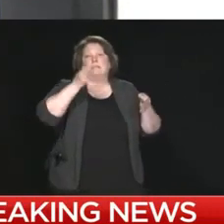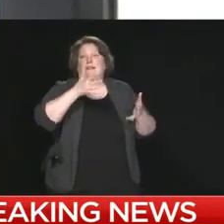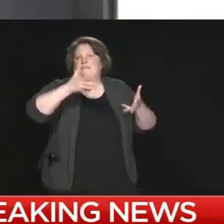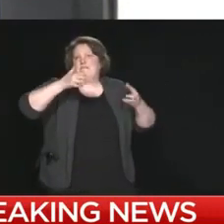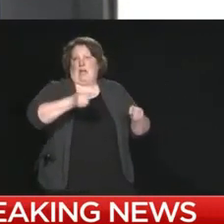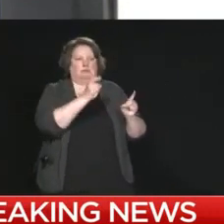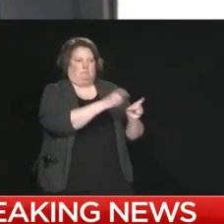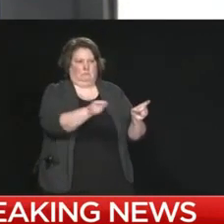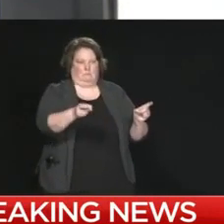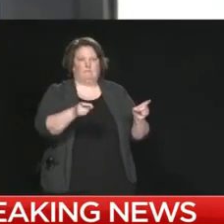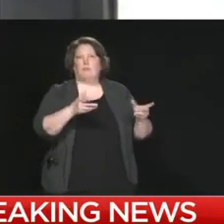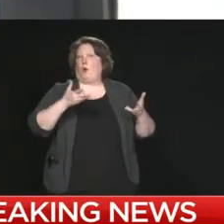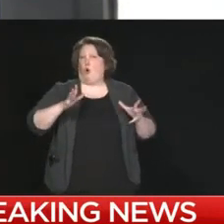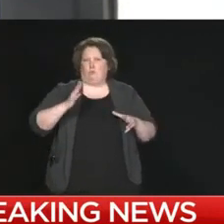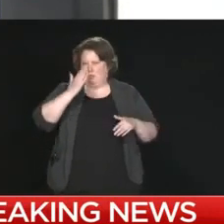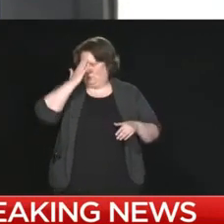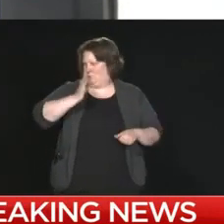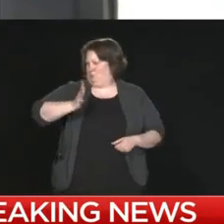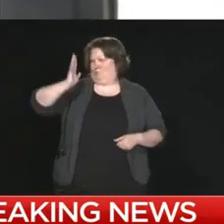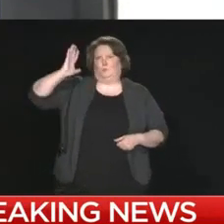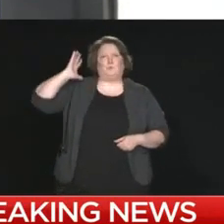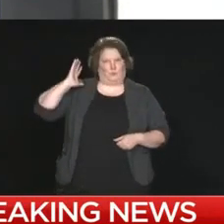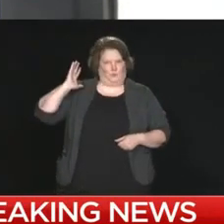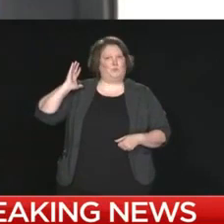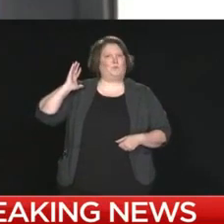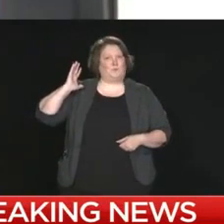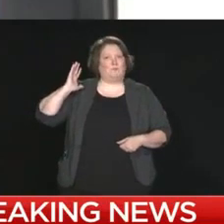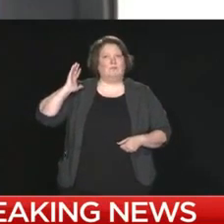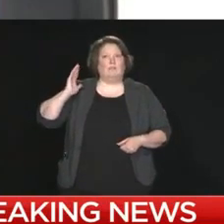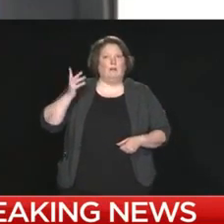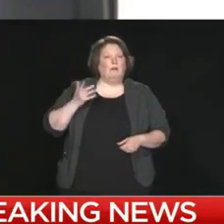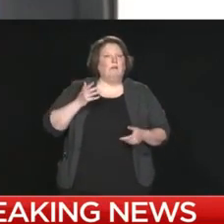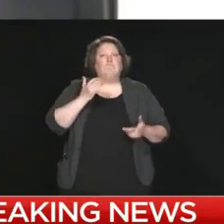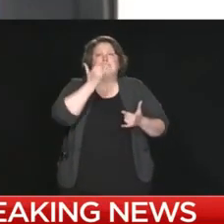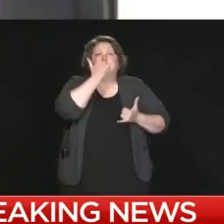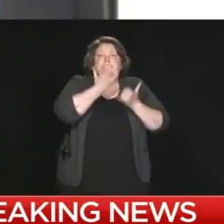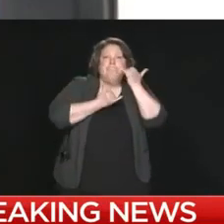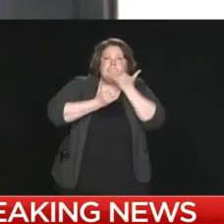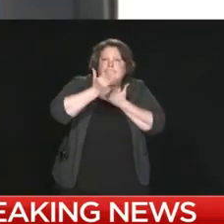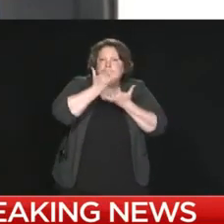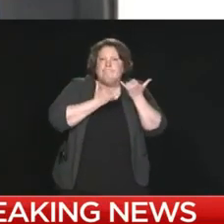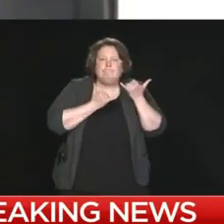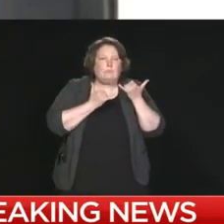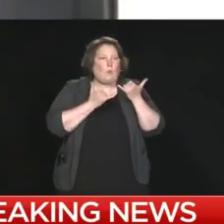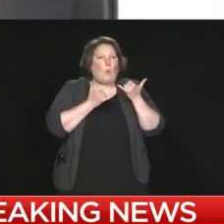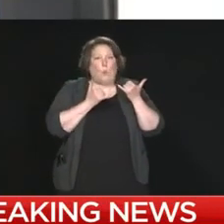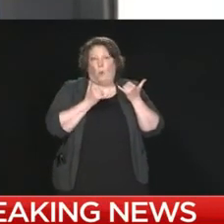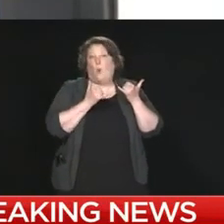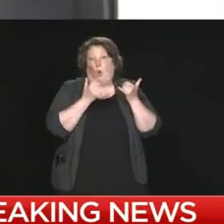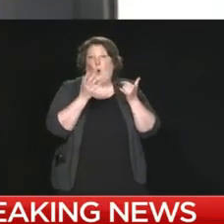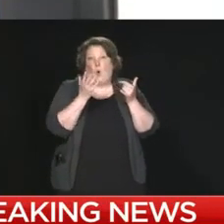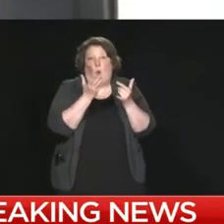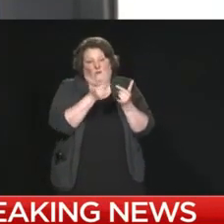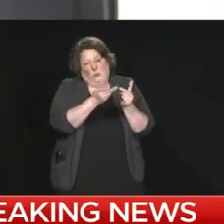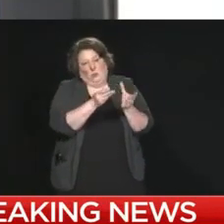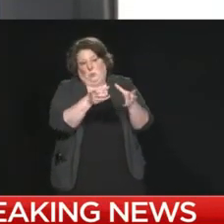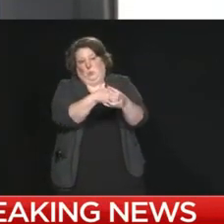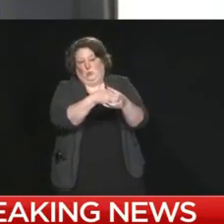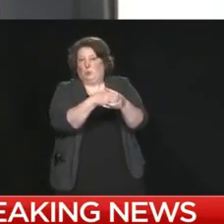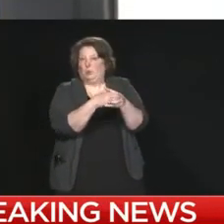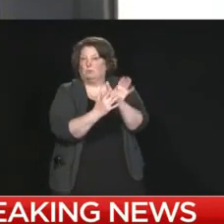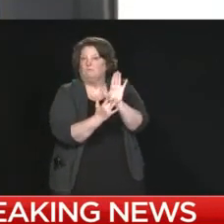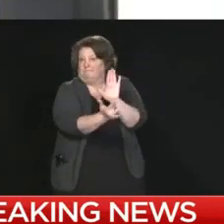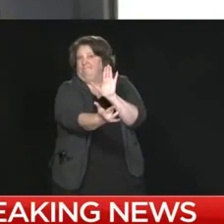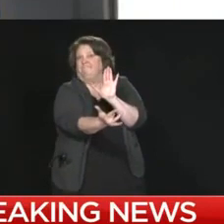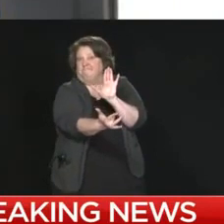we always knew from the beginning that there would be mistakes, and indeed that there would be a small number of fraudsters who would